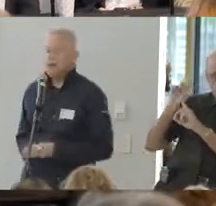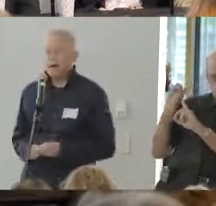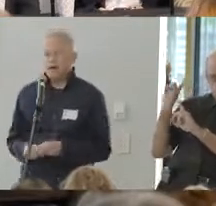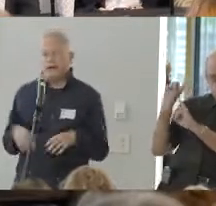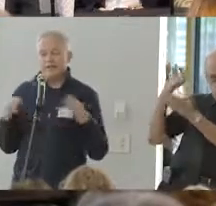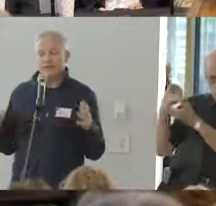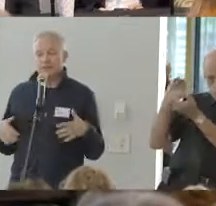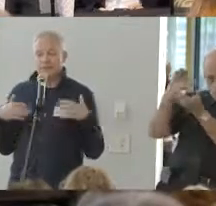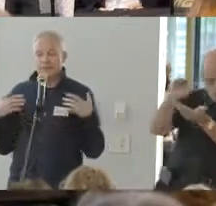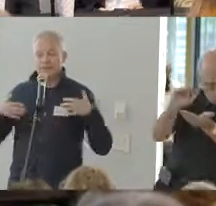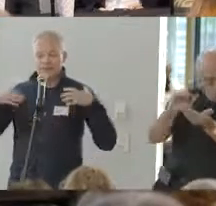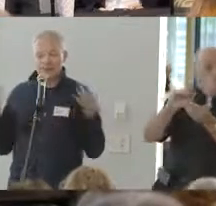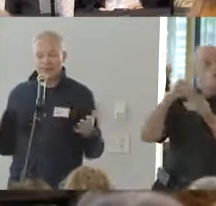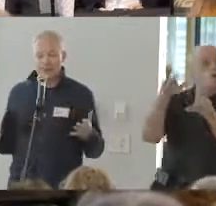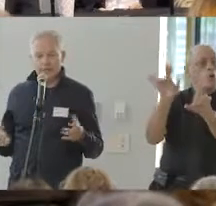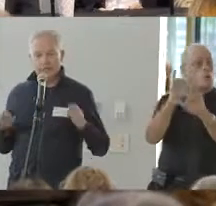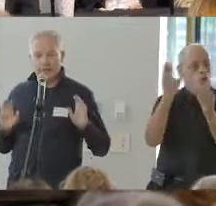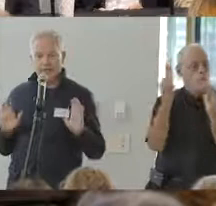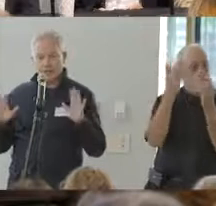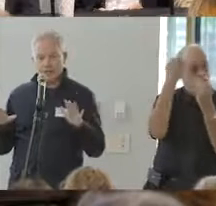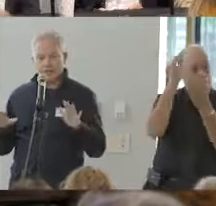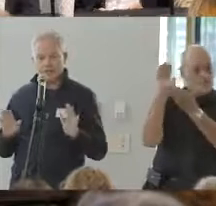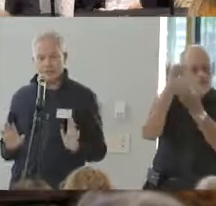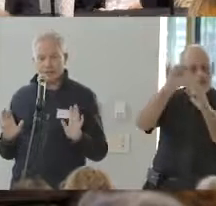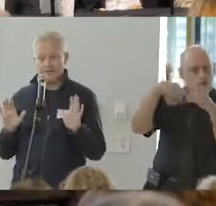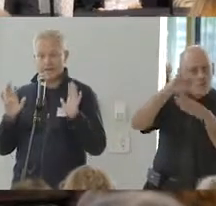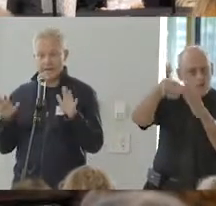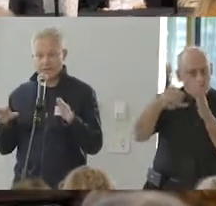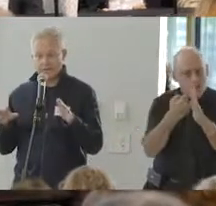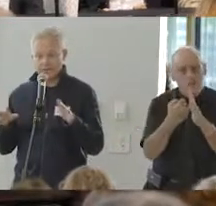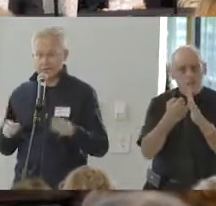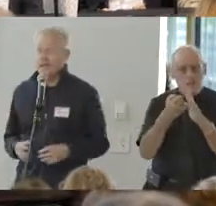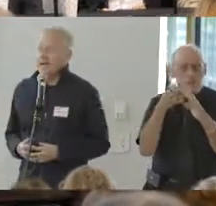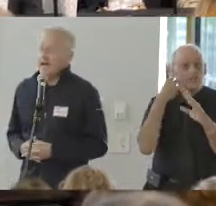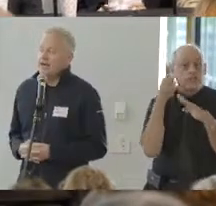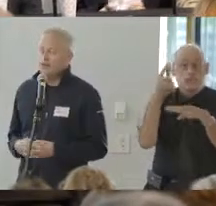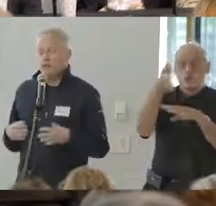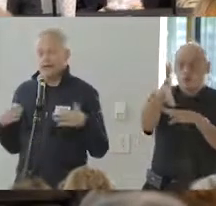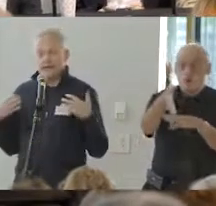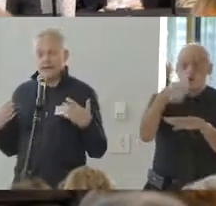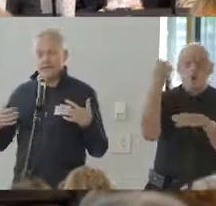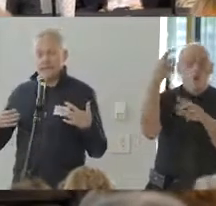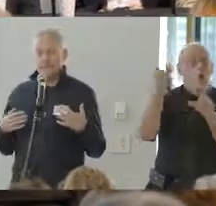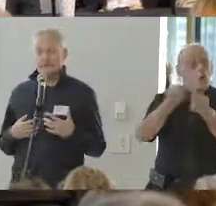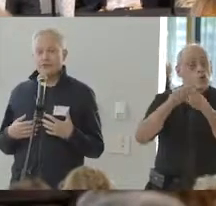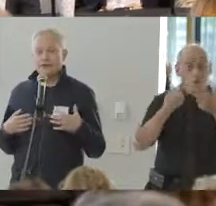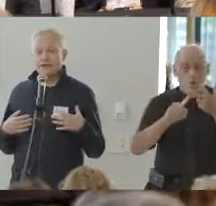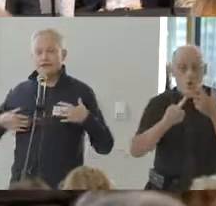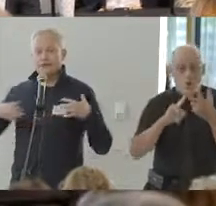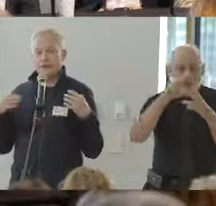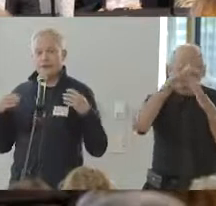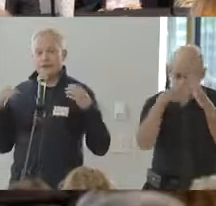June. We're going to give you a little bit more information about the project that's ahead of us. And then we're going to dive